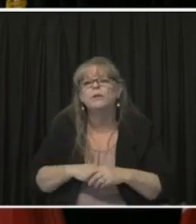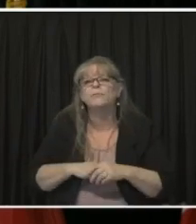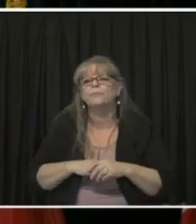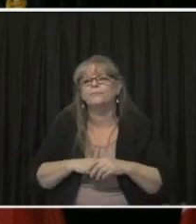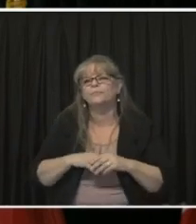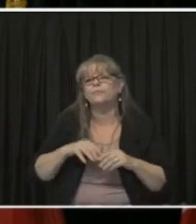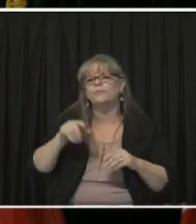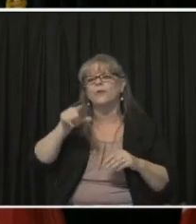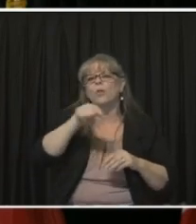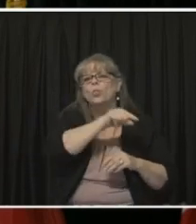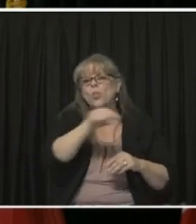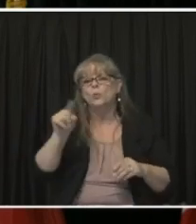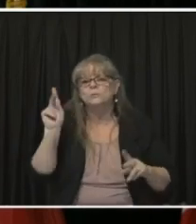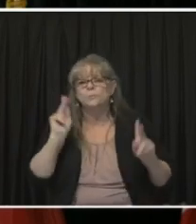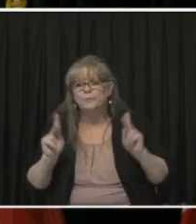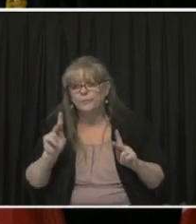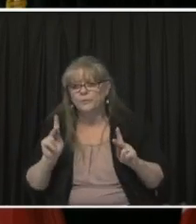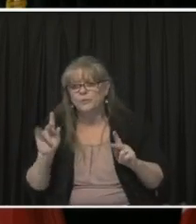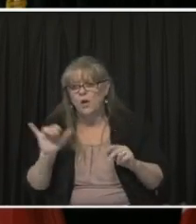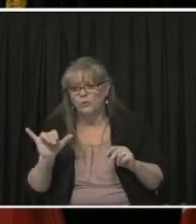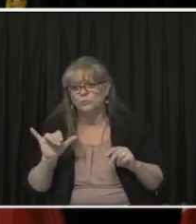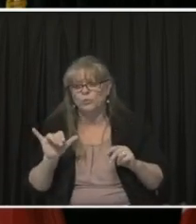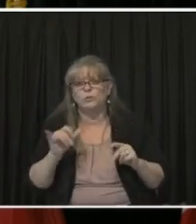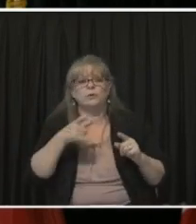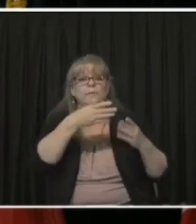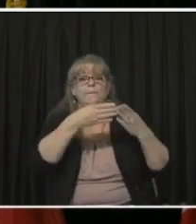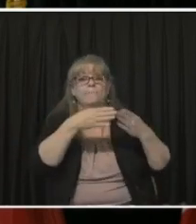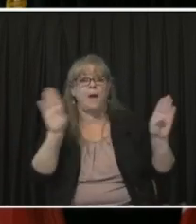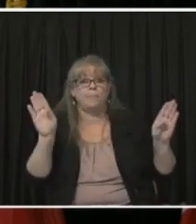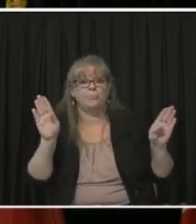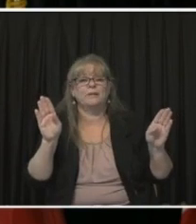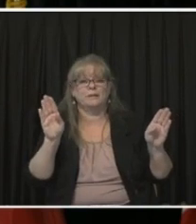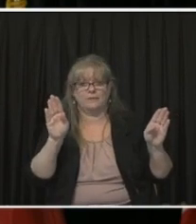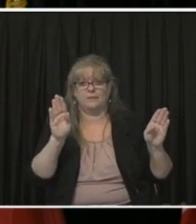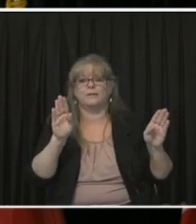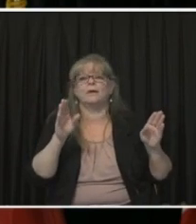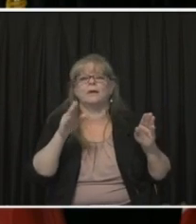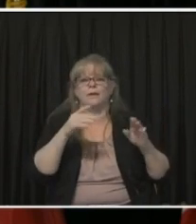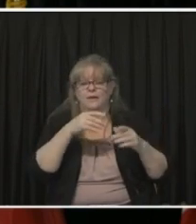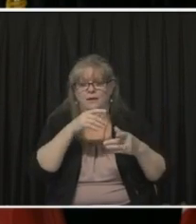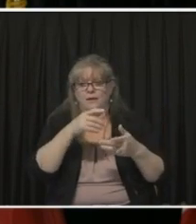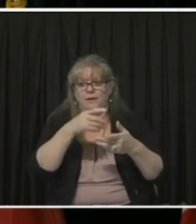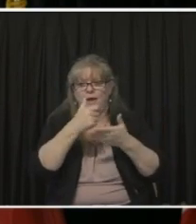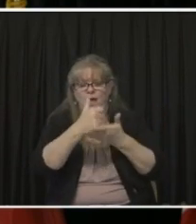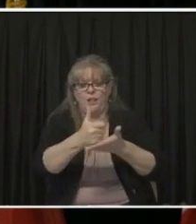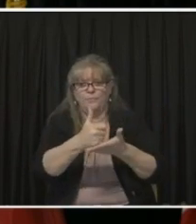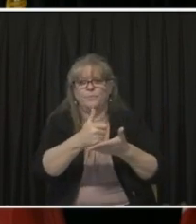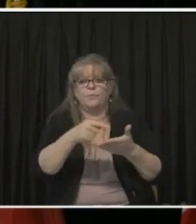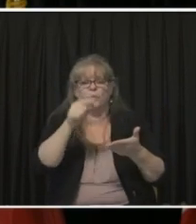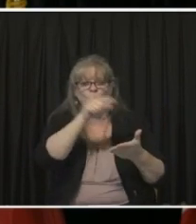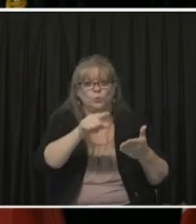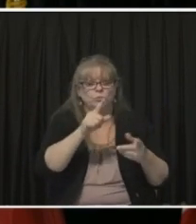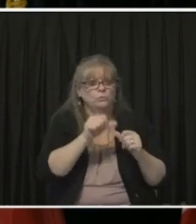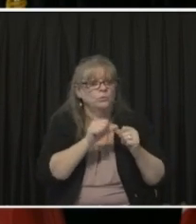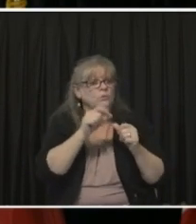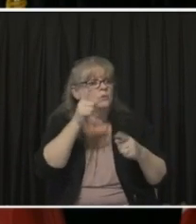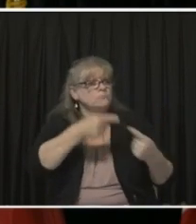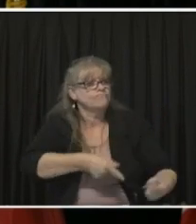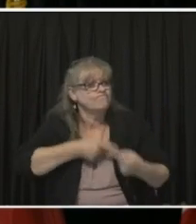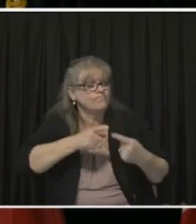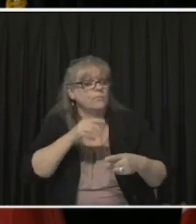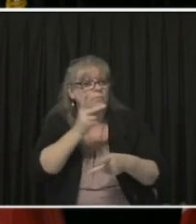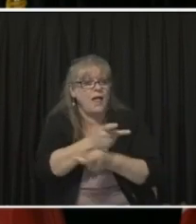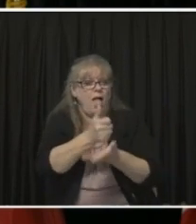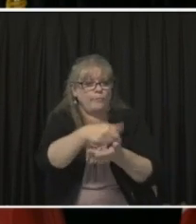economic issue, we want to make sure that we're able to help every resident of Colorado. Thank you. Thanks to all of the great